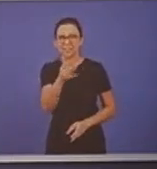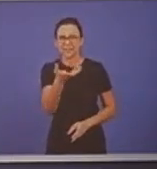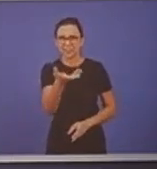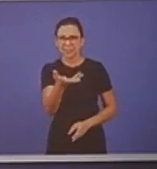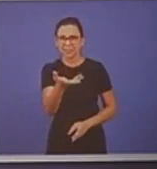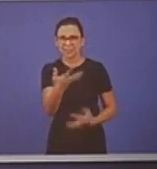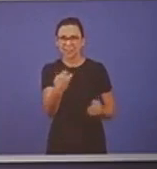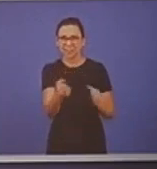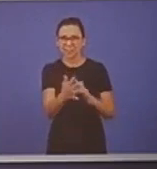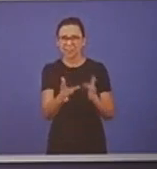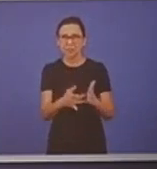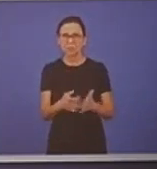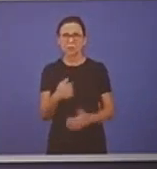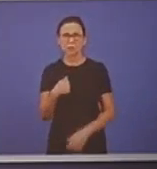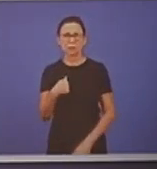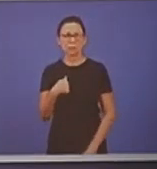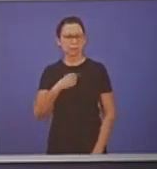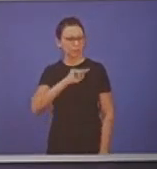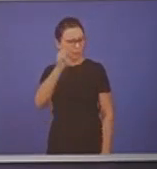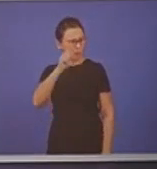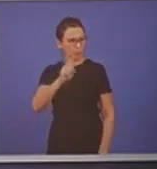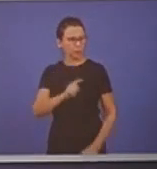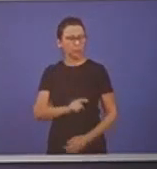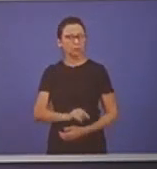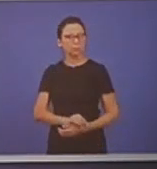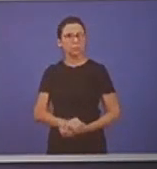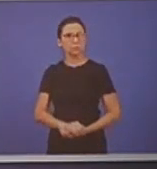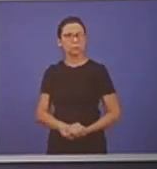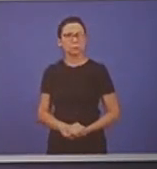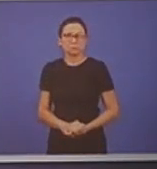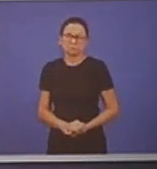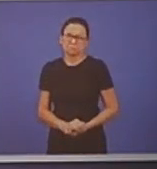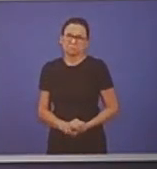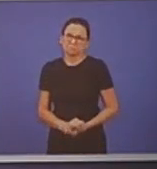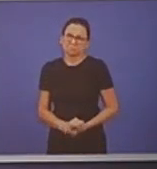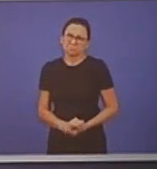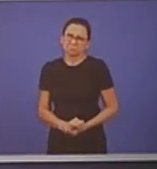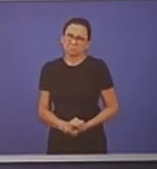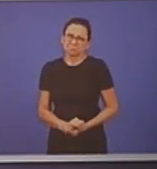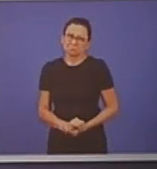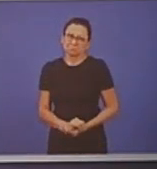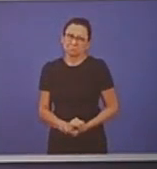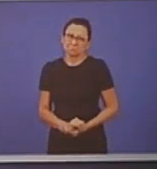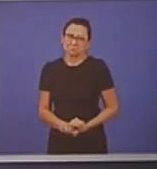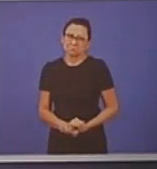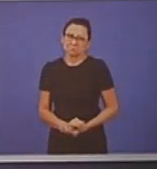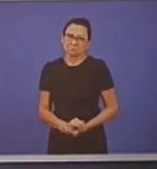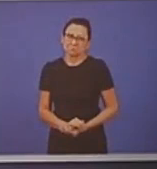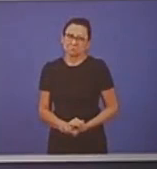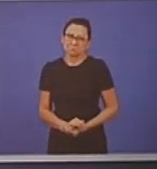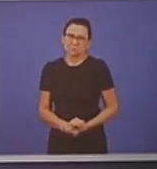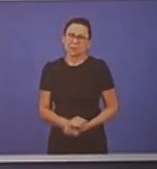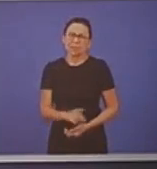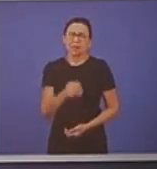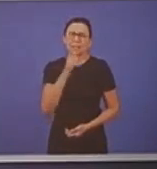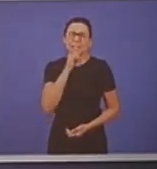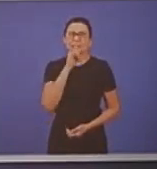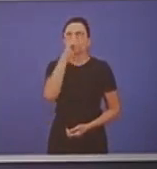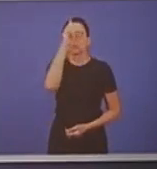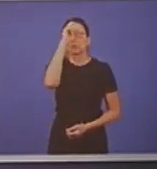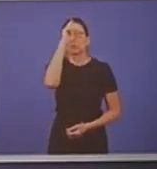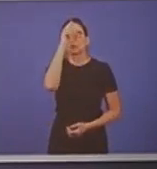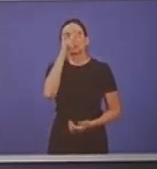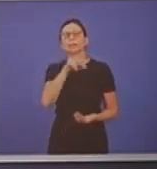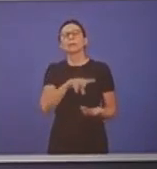Do you want to accept Jesus as a Savior? No. You are dying, about to die, at